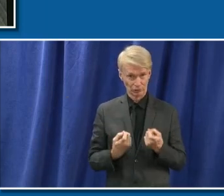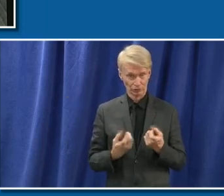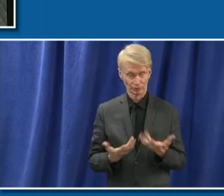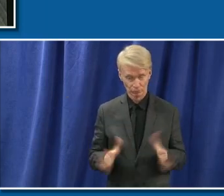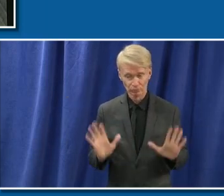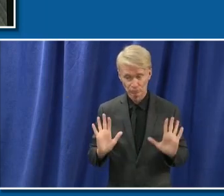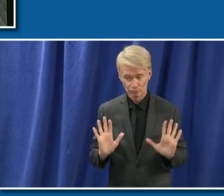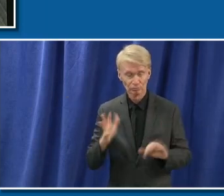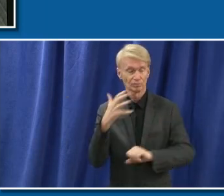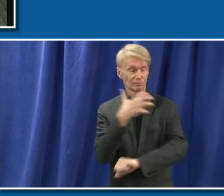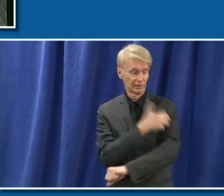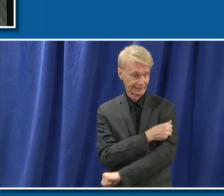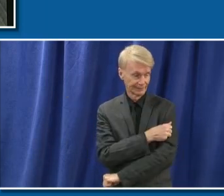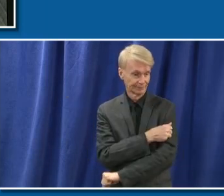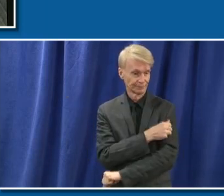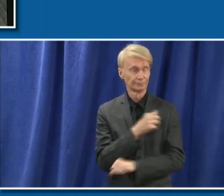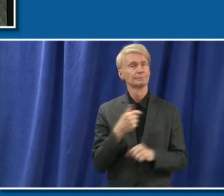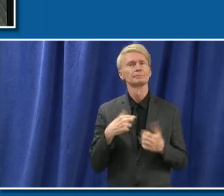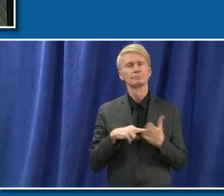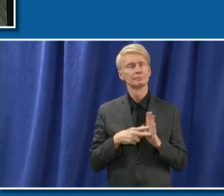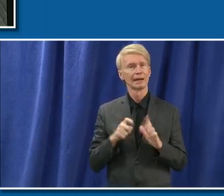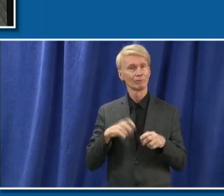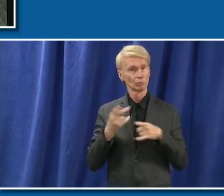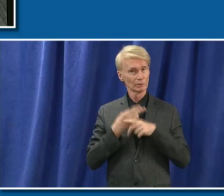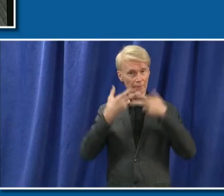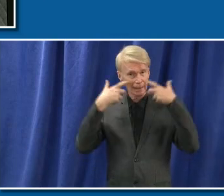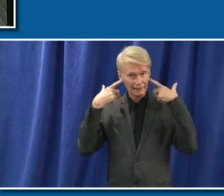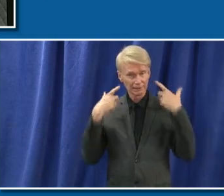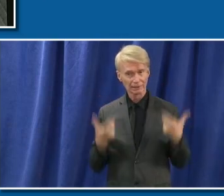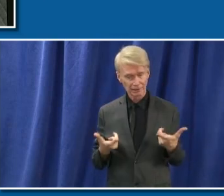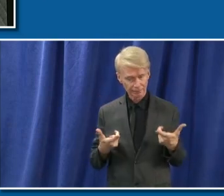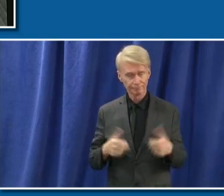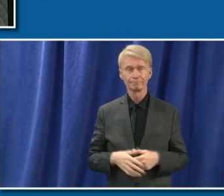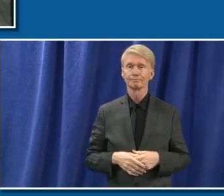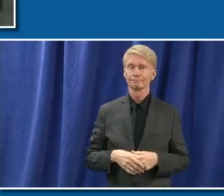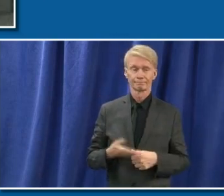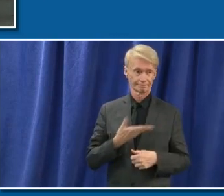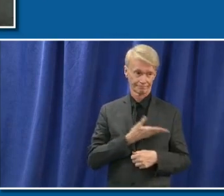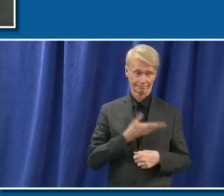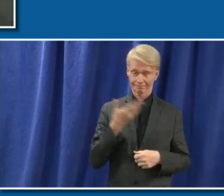Once I get the vaccine, do I still need to wear a mask? Do you want to start us off?